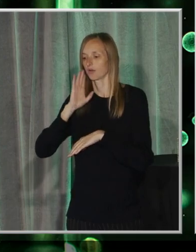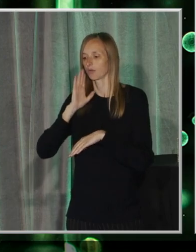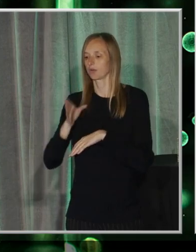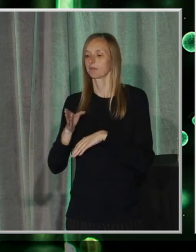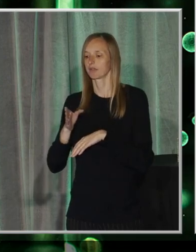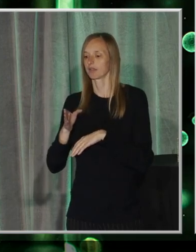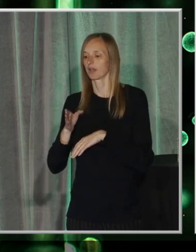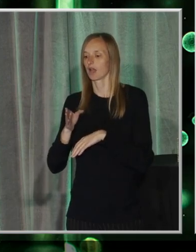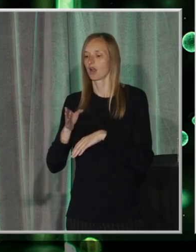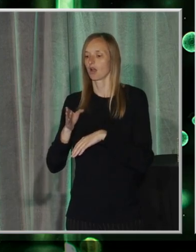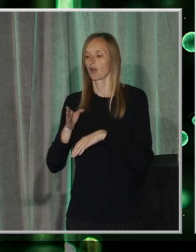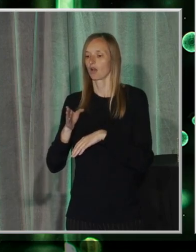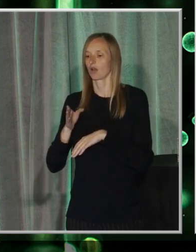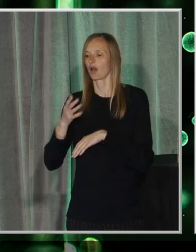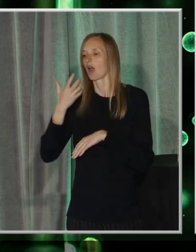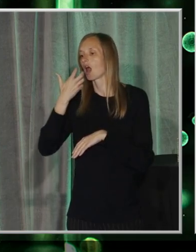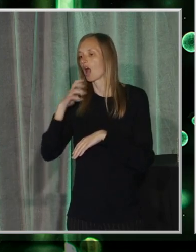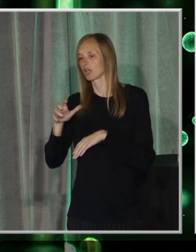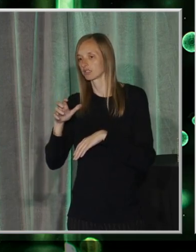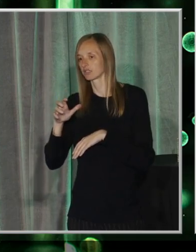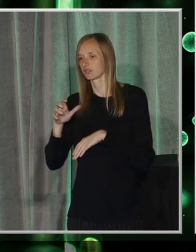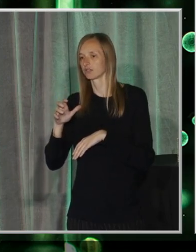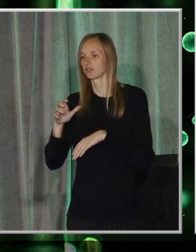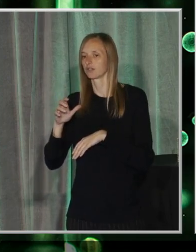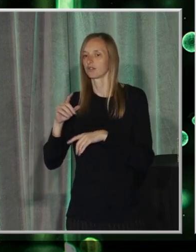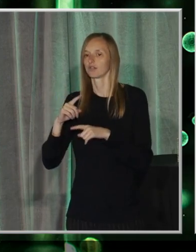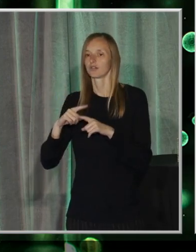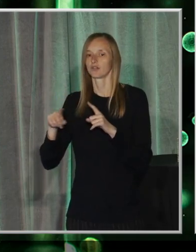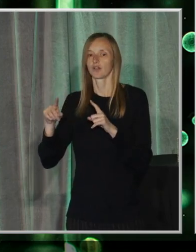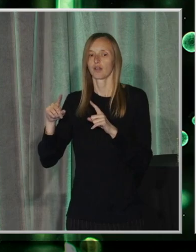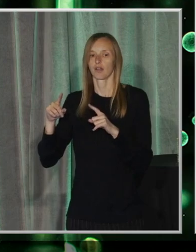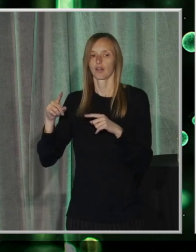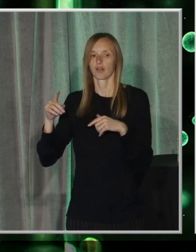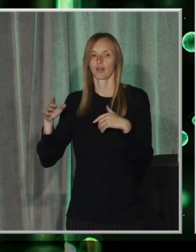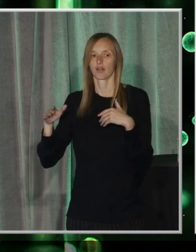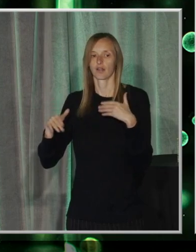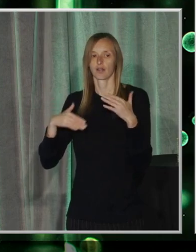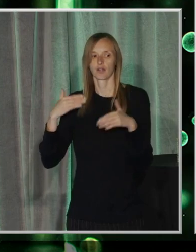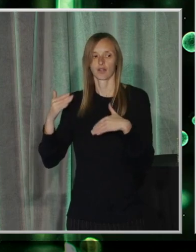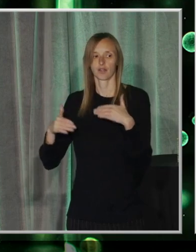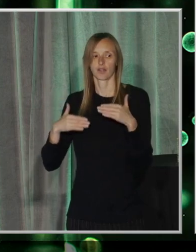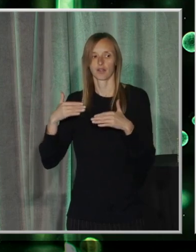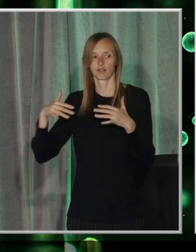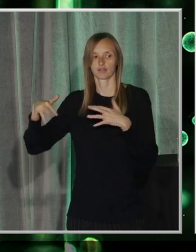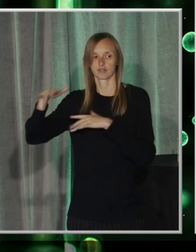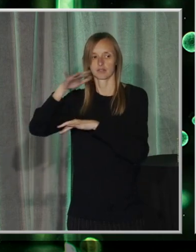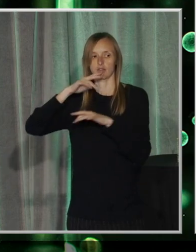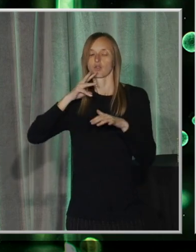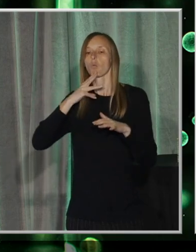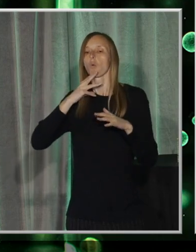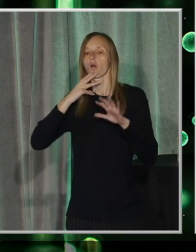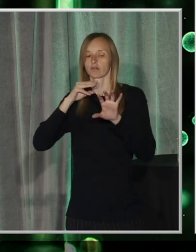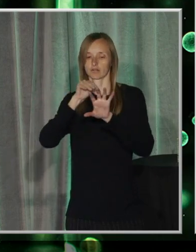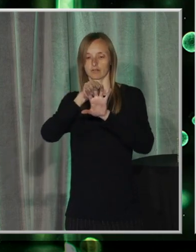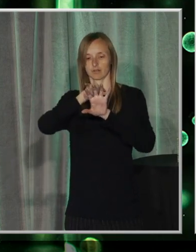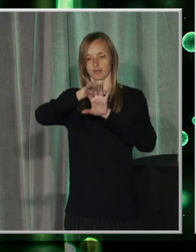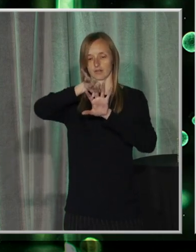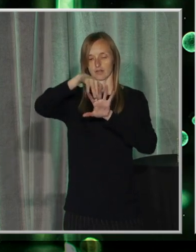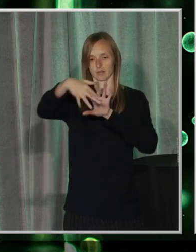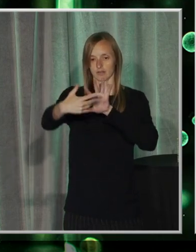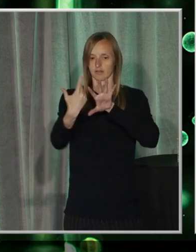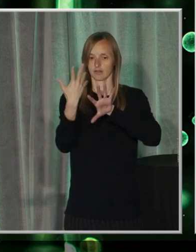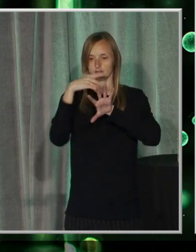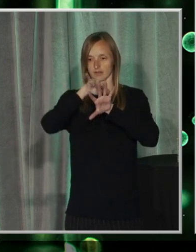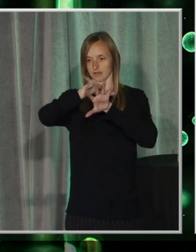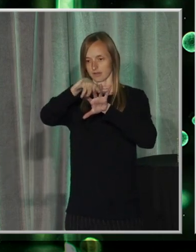somehow hot. But as the water moving in the charcoal, and they'll be able